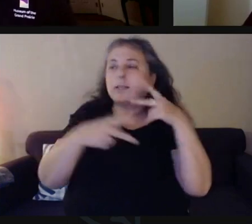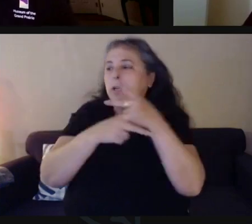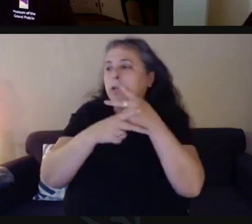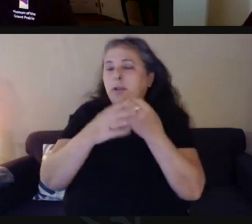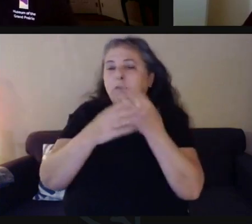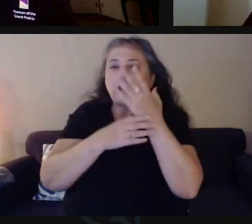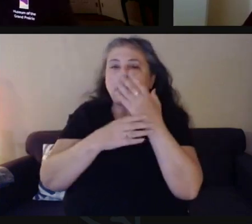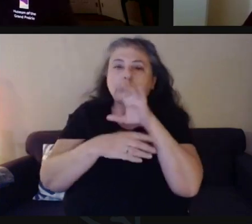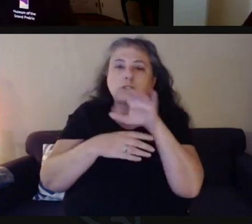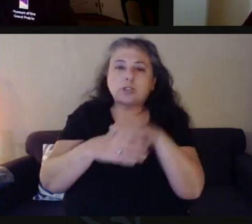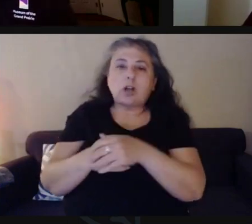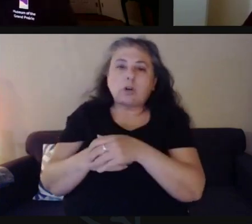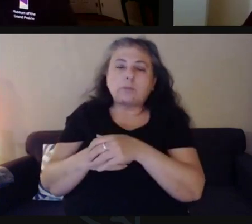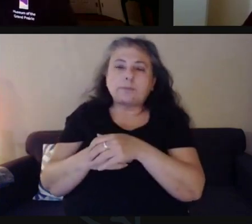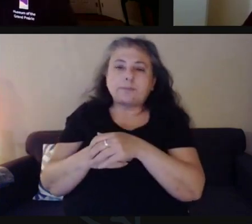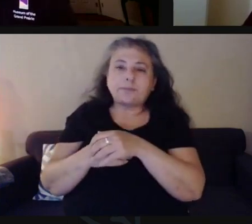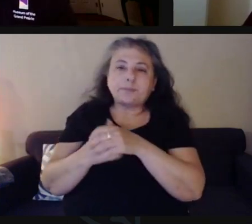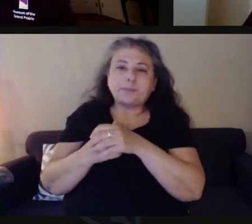in Chicago.